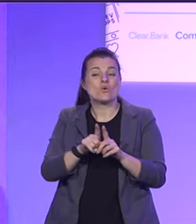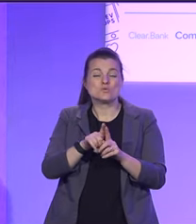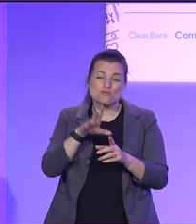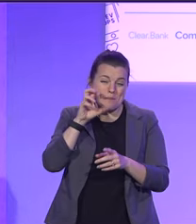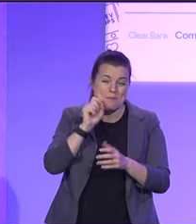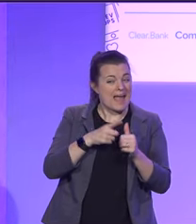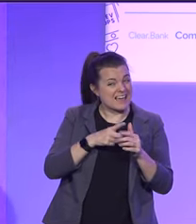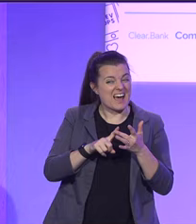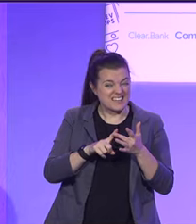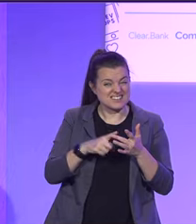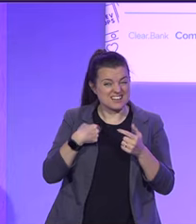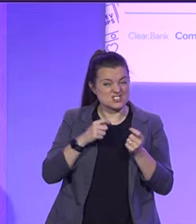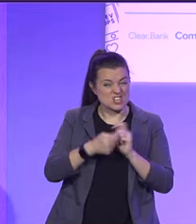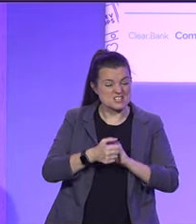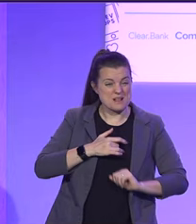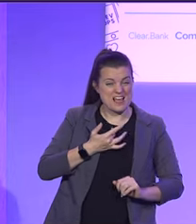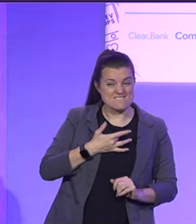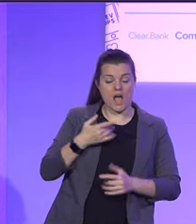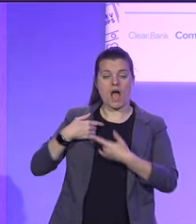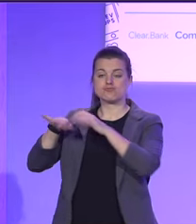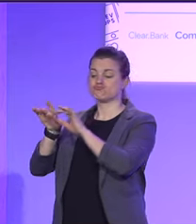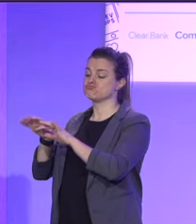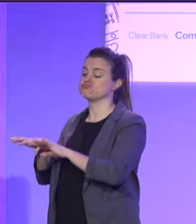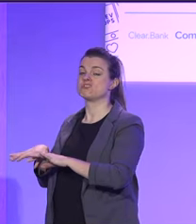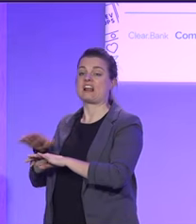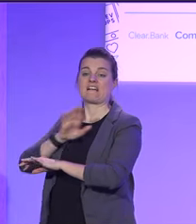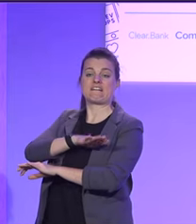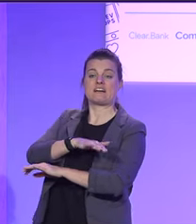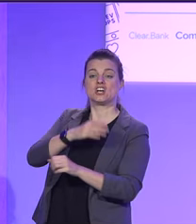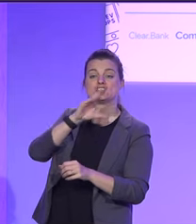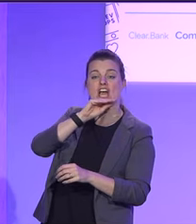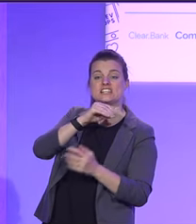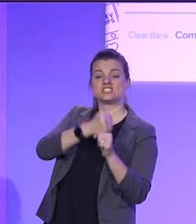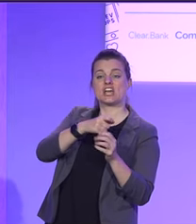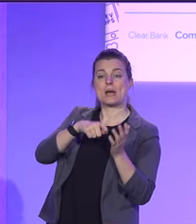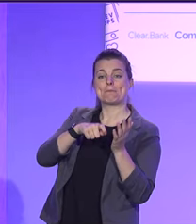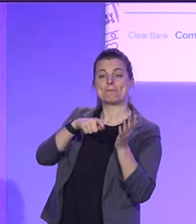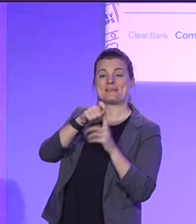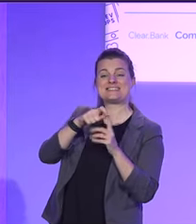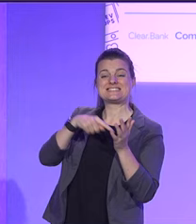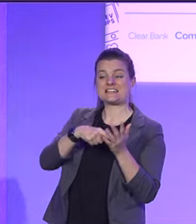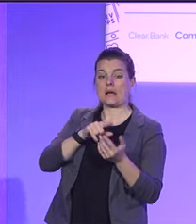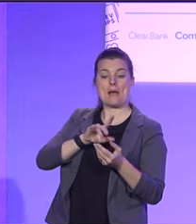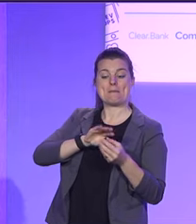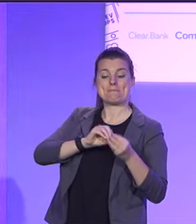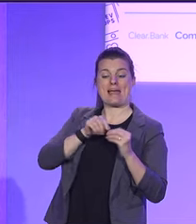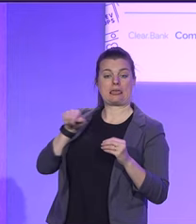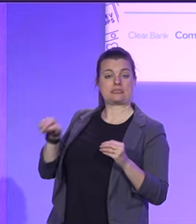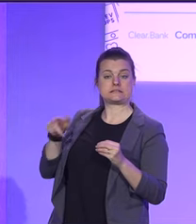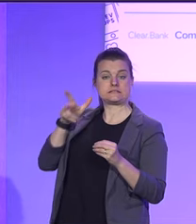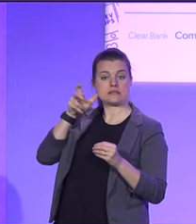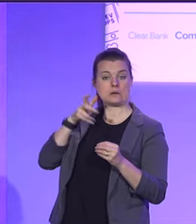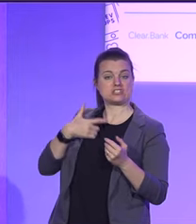changed my life. I write some stuff. I give it to ChatGPT. I may say, make this sound interesting. And it comes back. It's my thoughts. You know, I'm